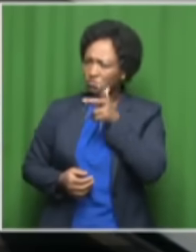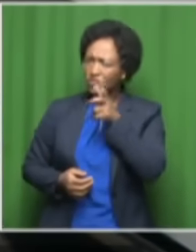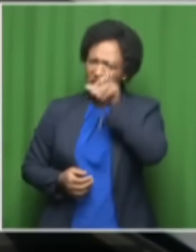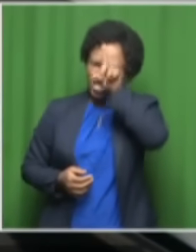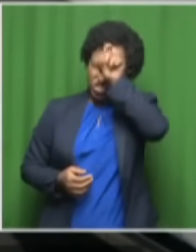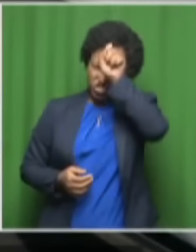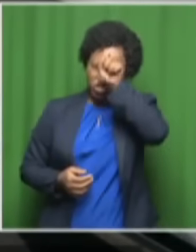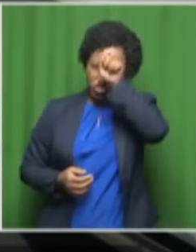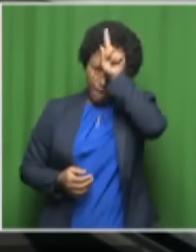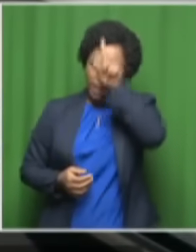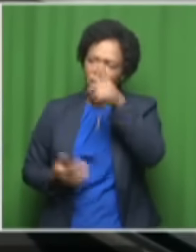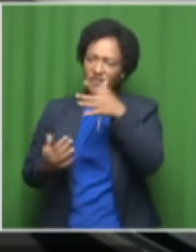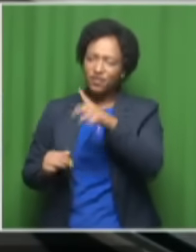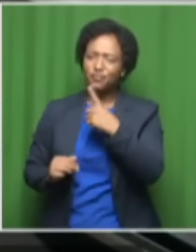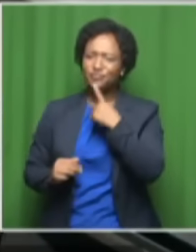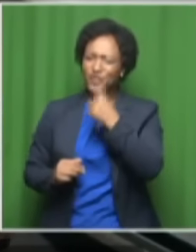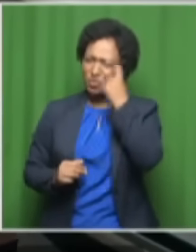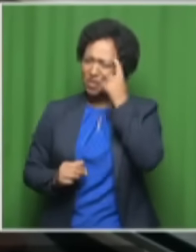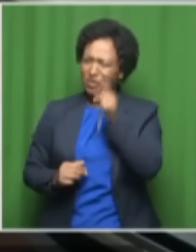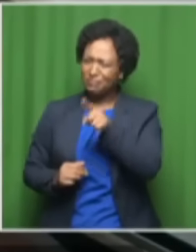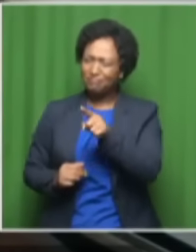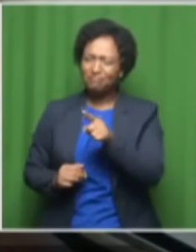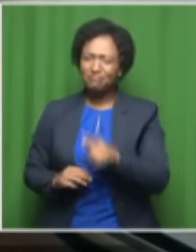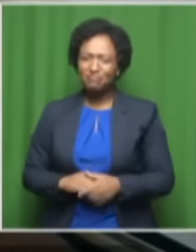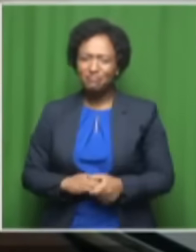as well, the stance on genocide.